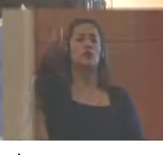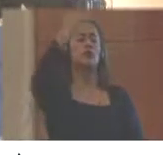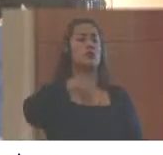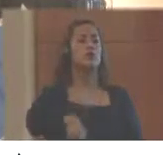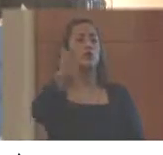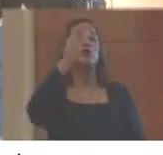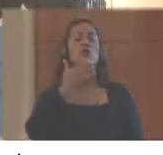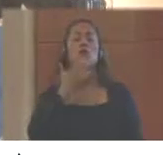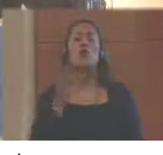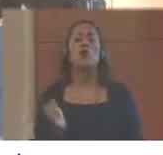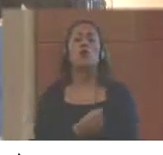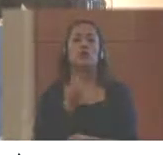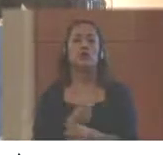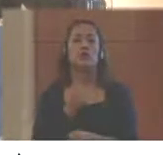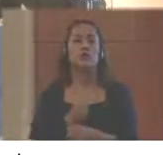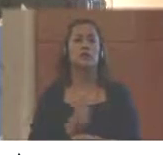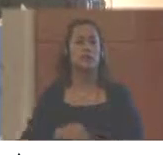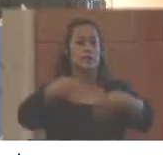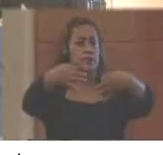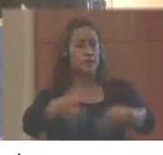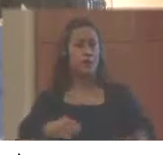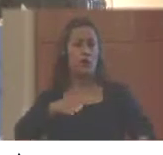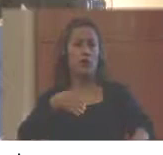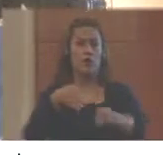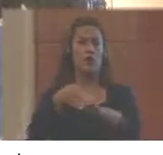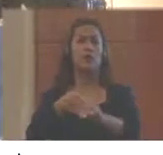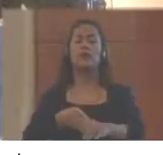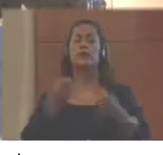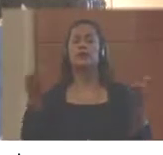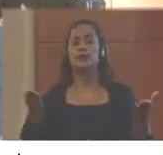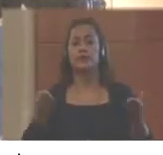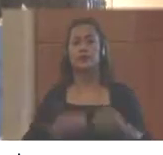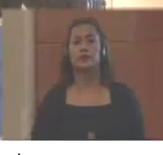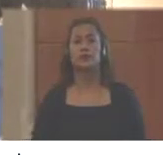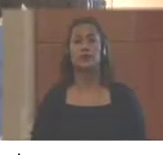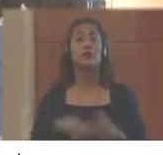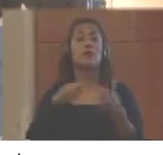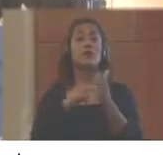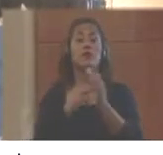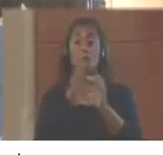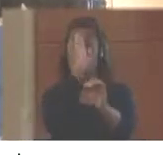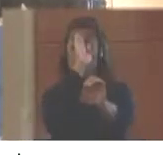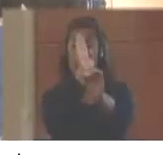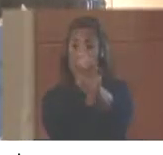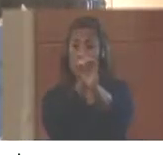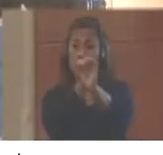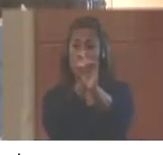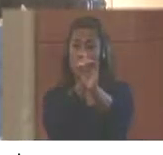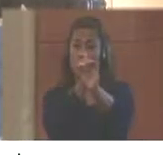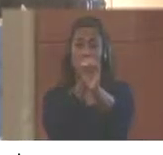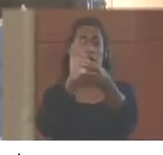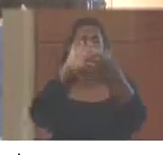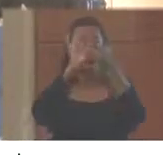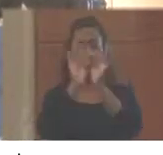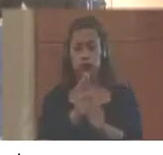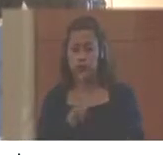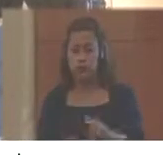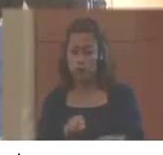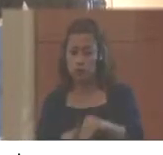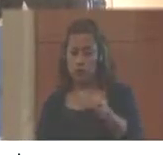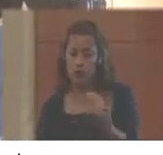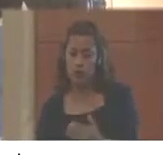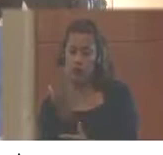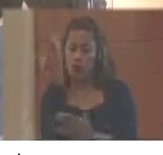in a harmonious manner to achieve the objectives of Hyogo that pursue